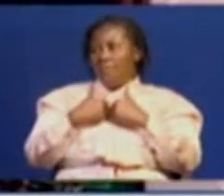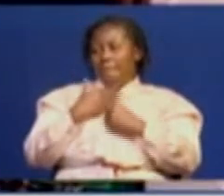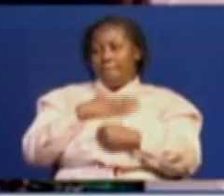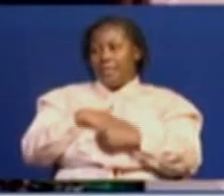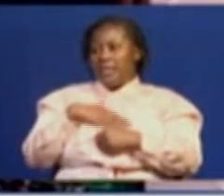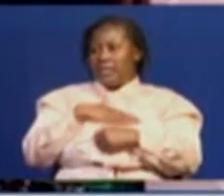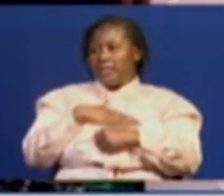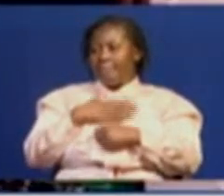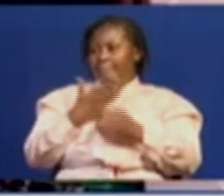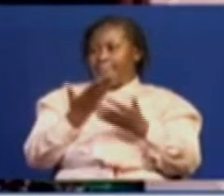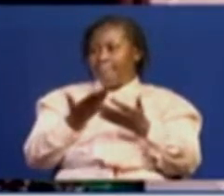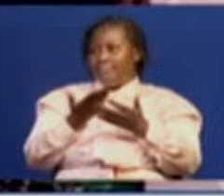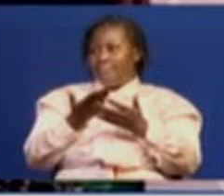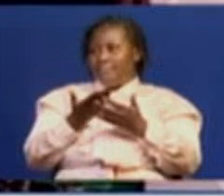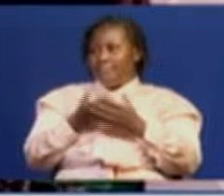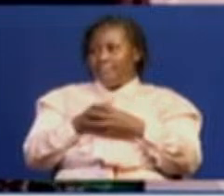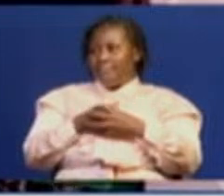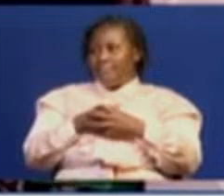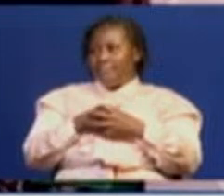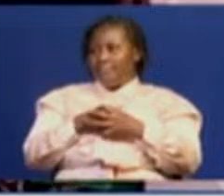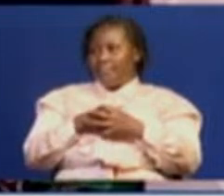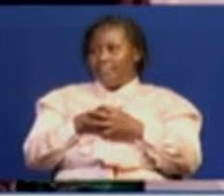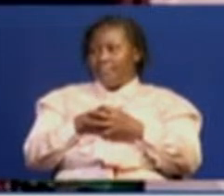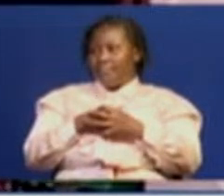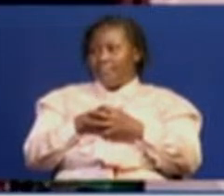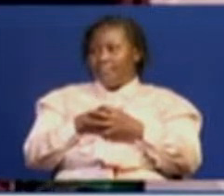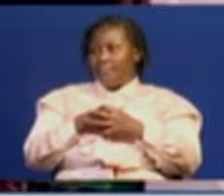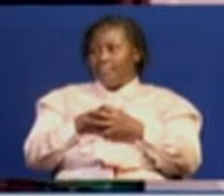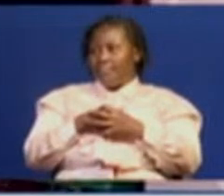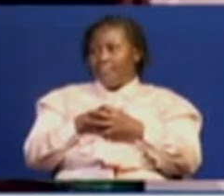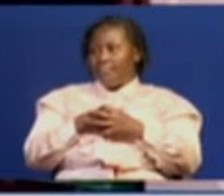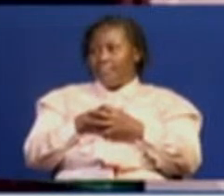video. Would you wish us to play it? Yes.